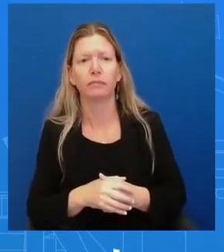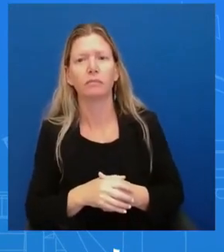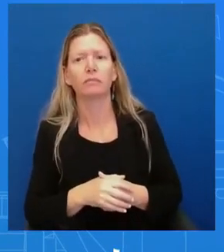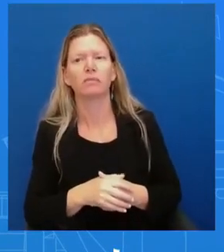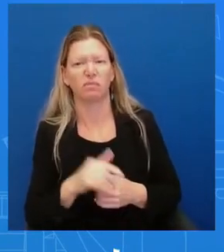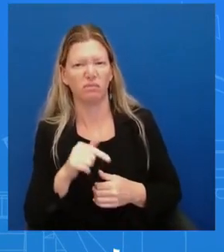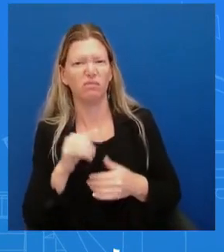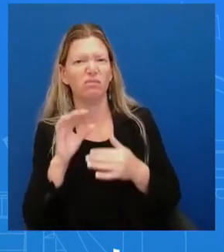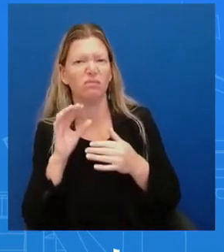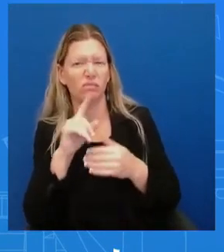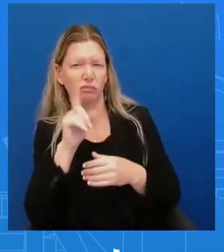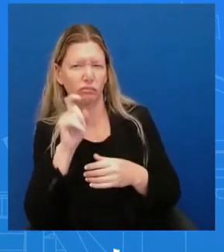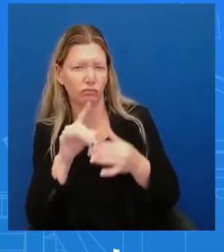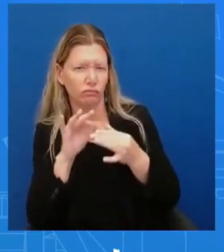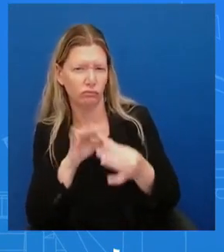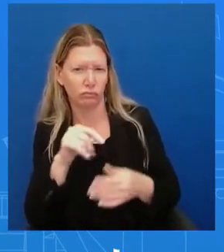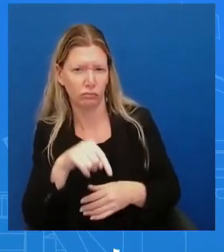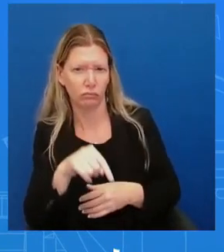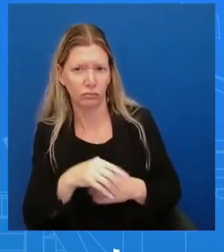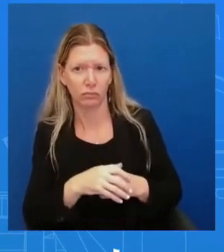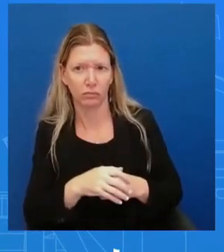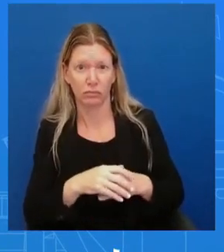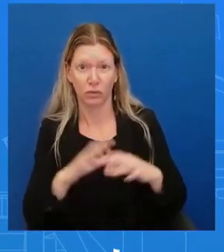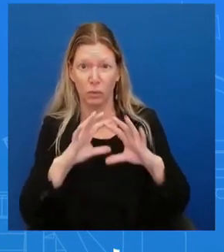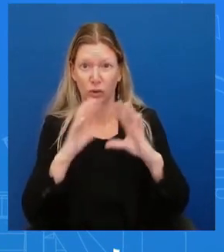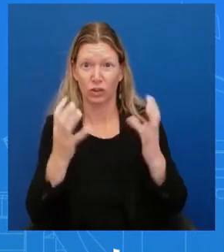watched how that cargo ship, that